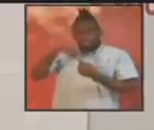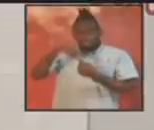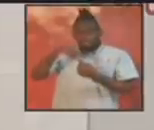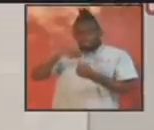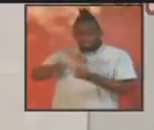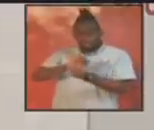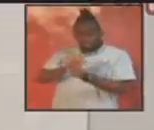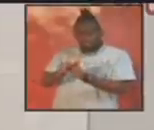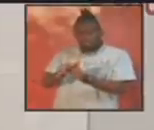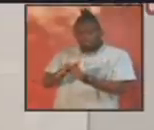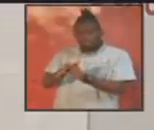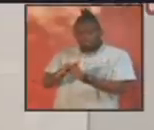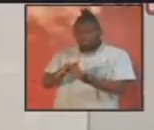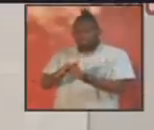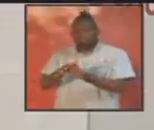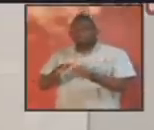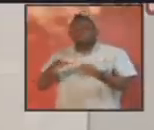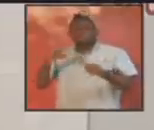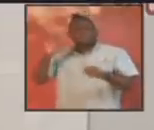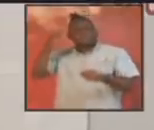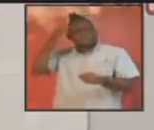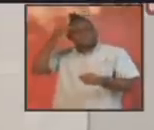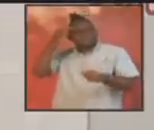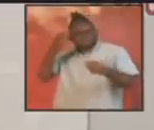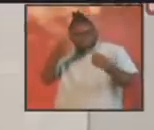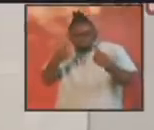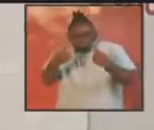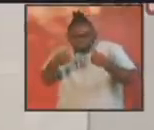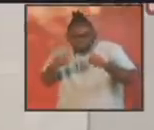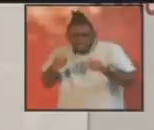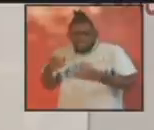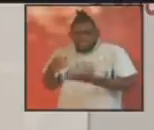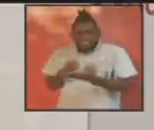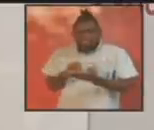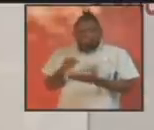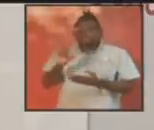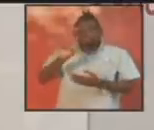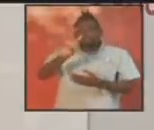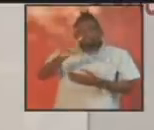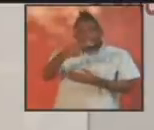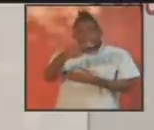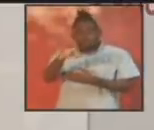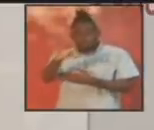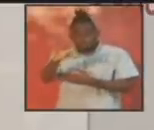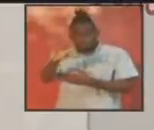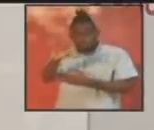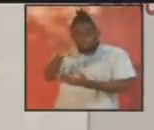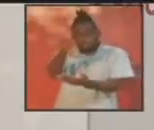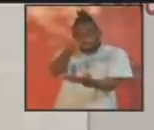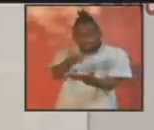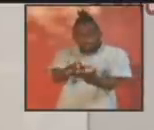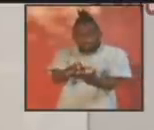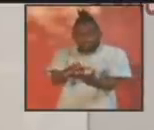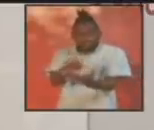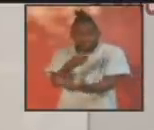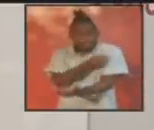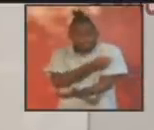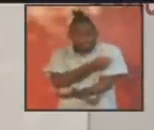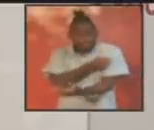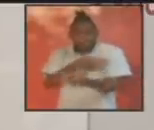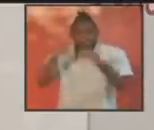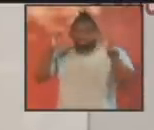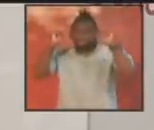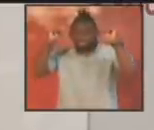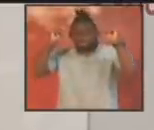government's efforts to procure WHO-approved vaccines, the Ministry of Foreign and CARICOM